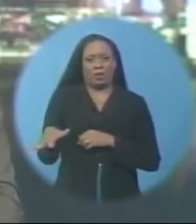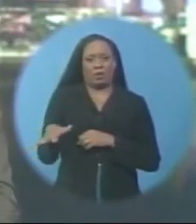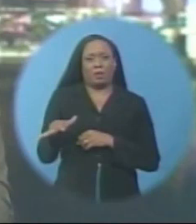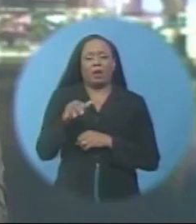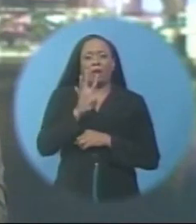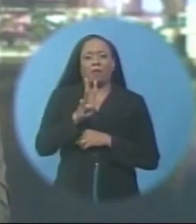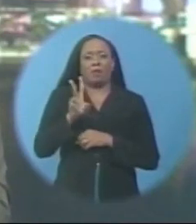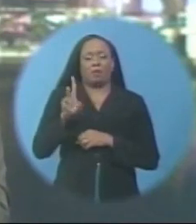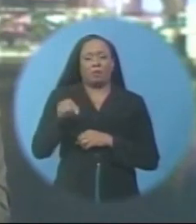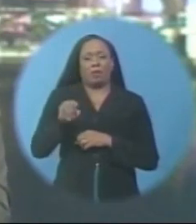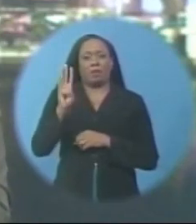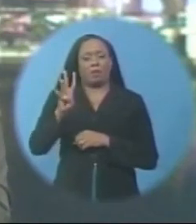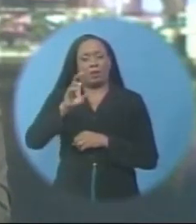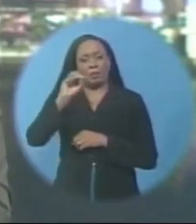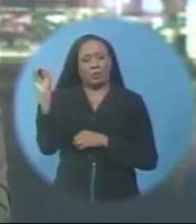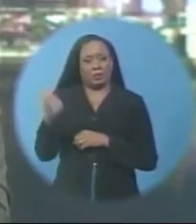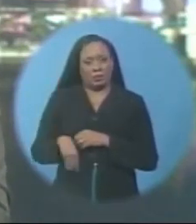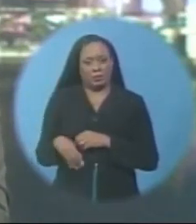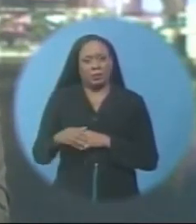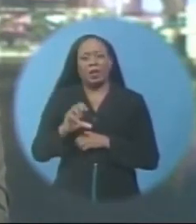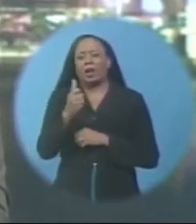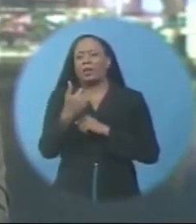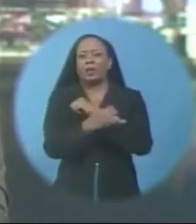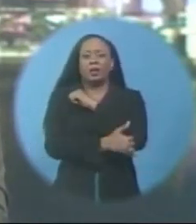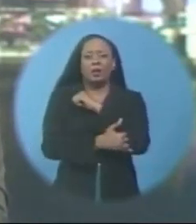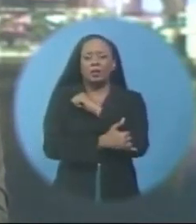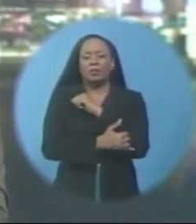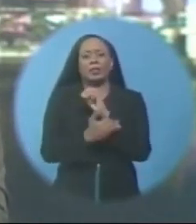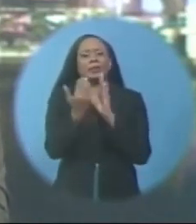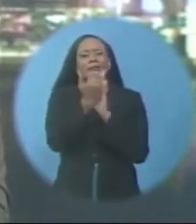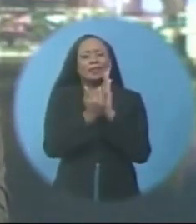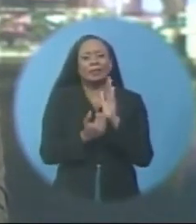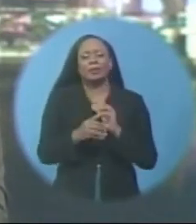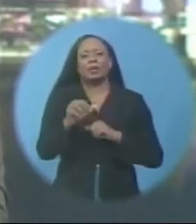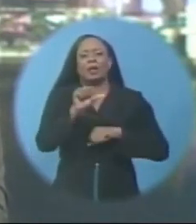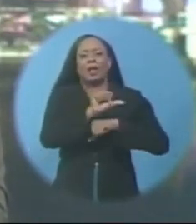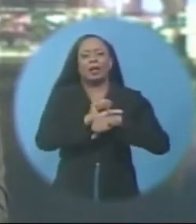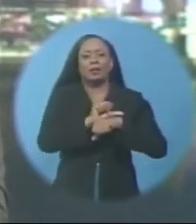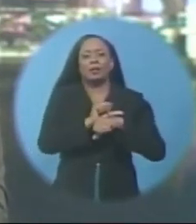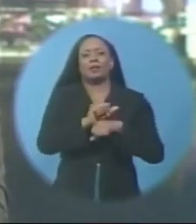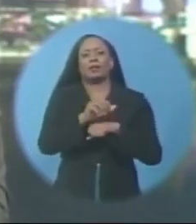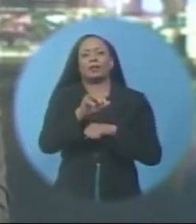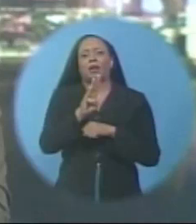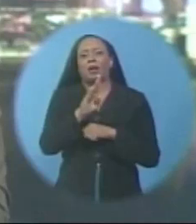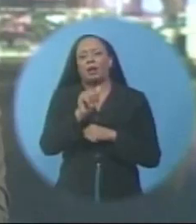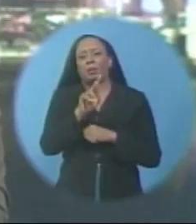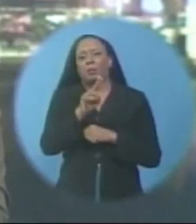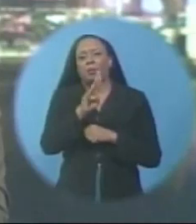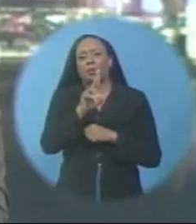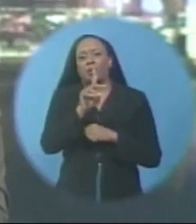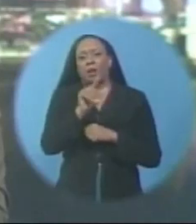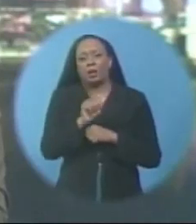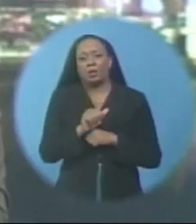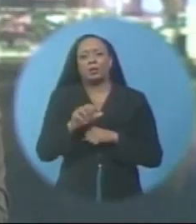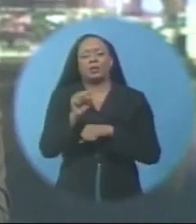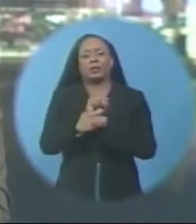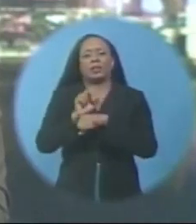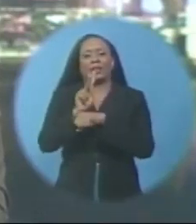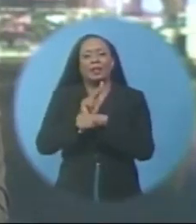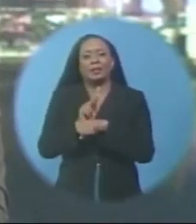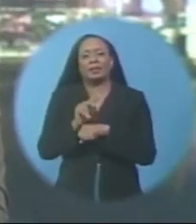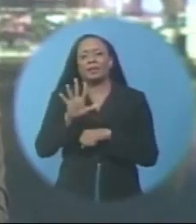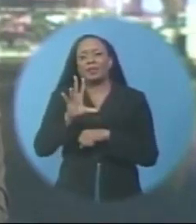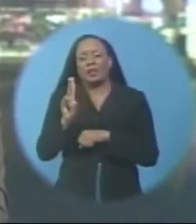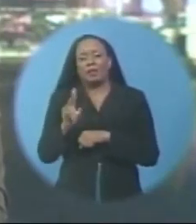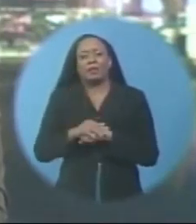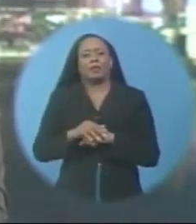of 42.4%. Other countries on the index are Antigua and Barbuda at 56, St. Kitts and Nevis 57,